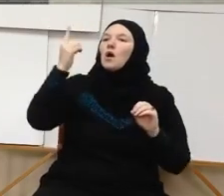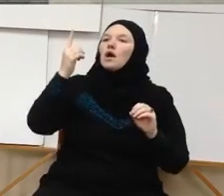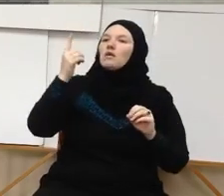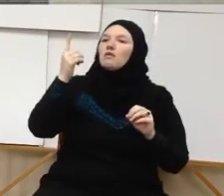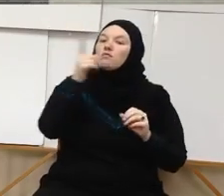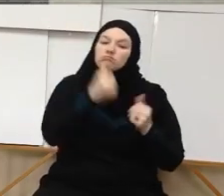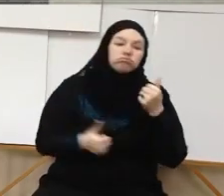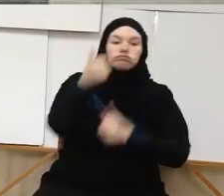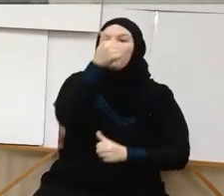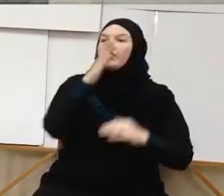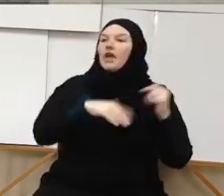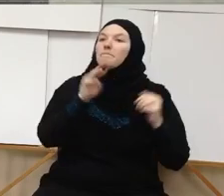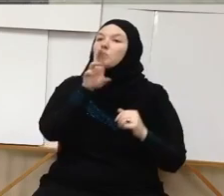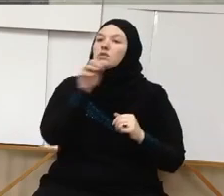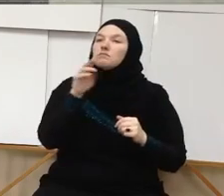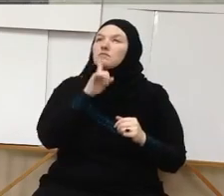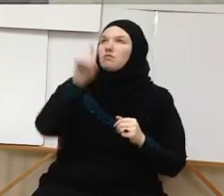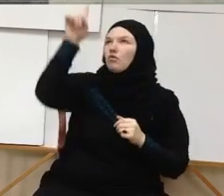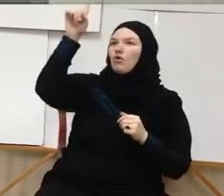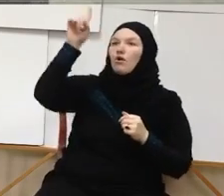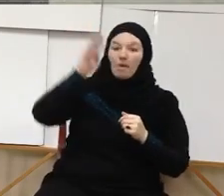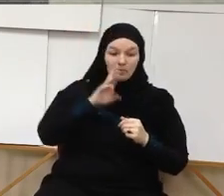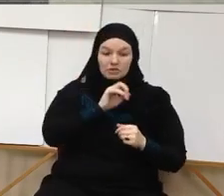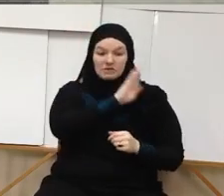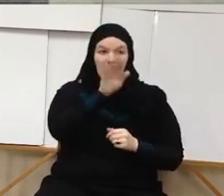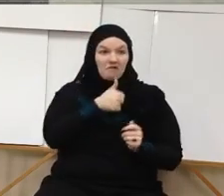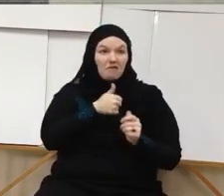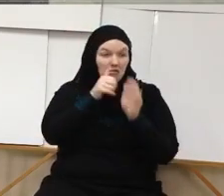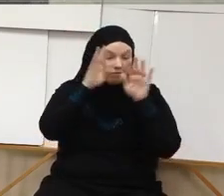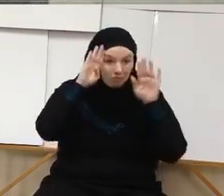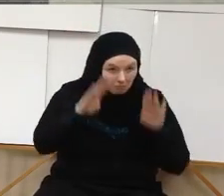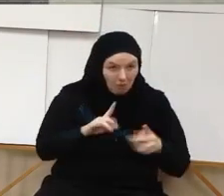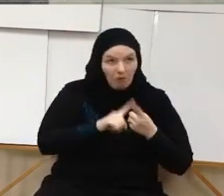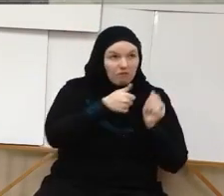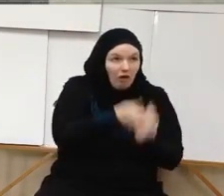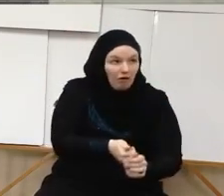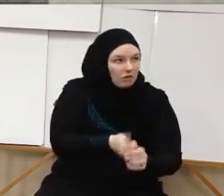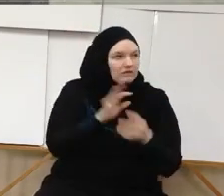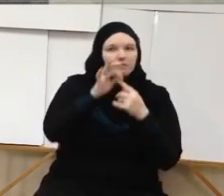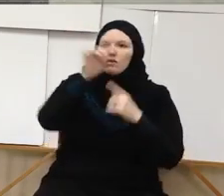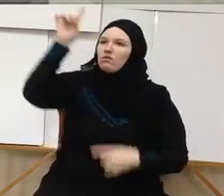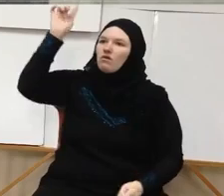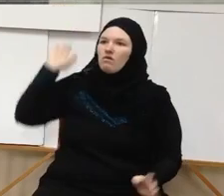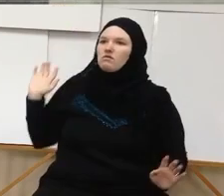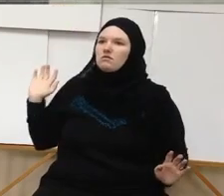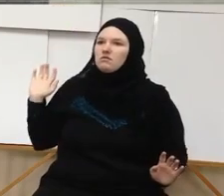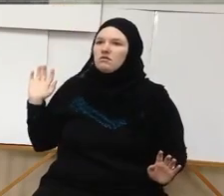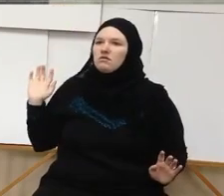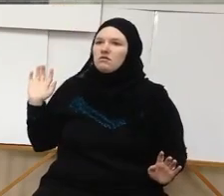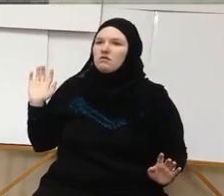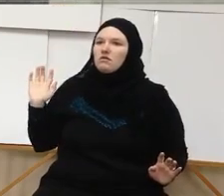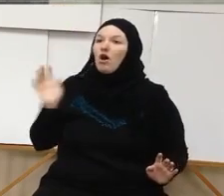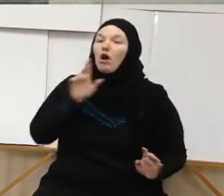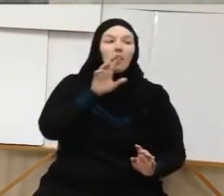Allah. A Muslim never bows down except to Allah. And he gives no commitment to